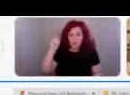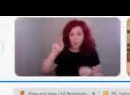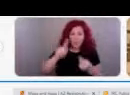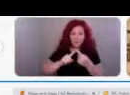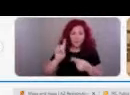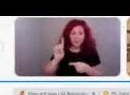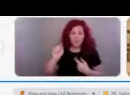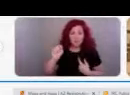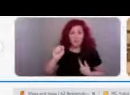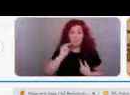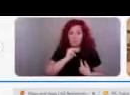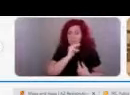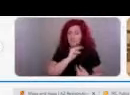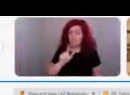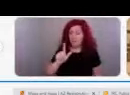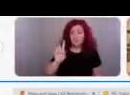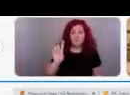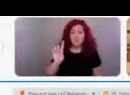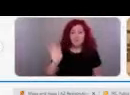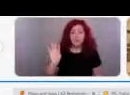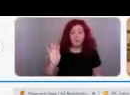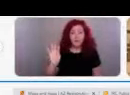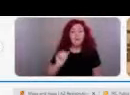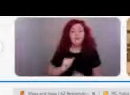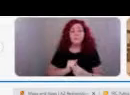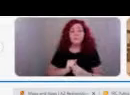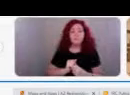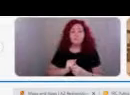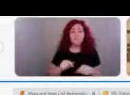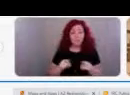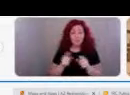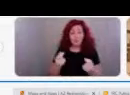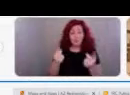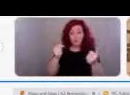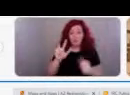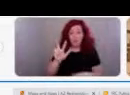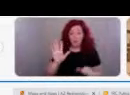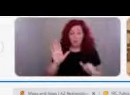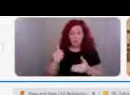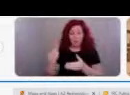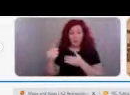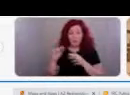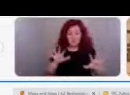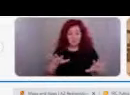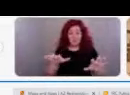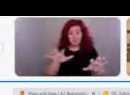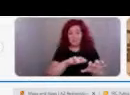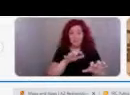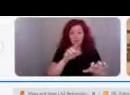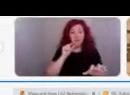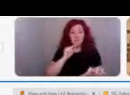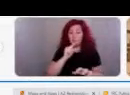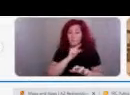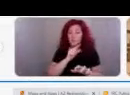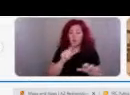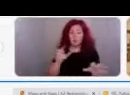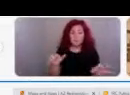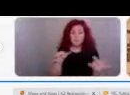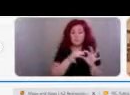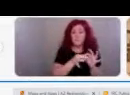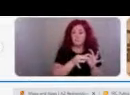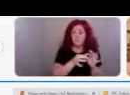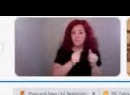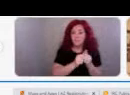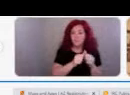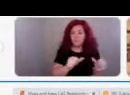mesa in ld9 you also remove three blocks of gilbert and put them into an area